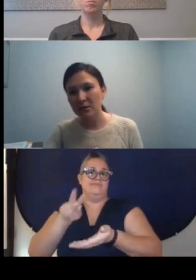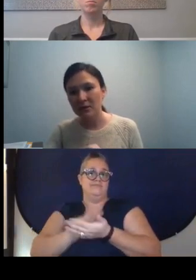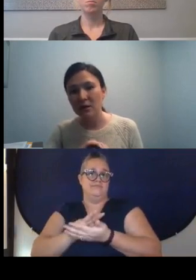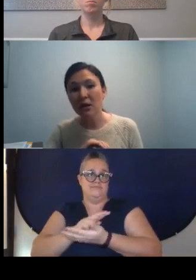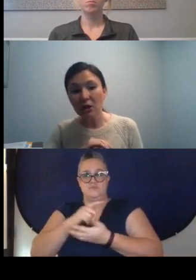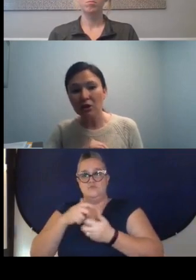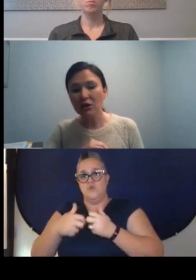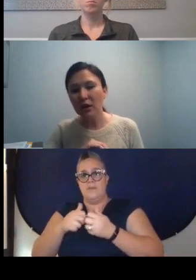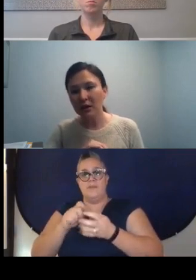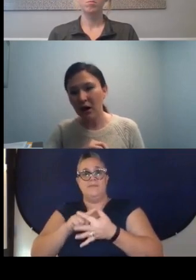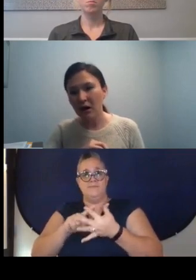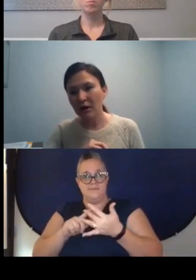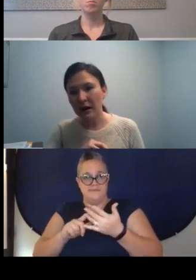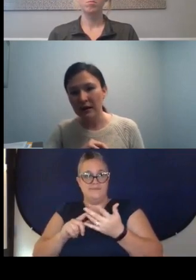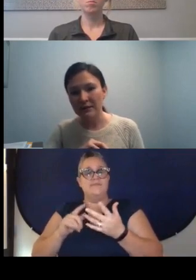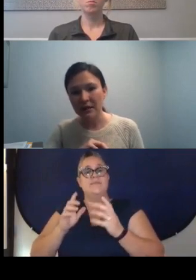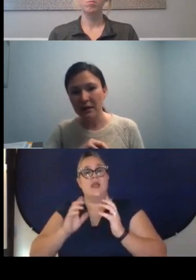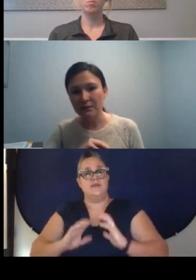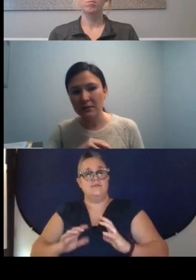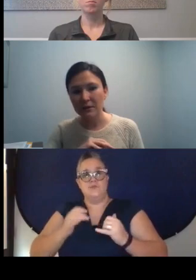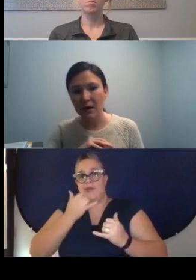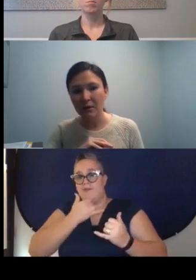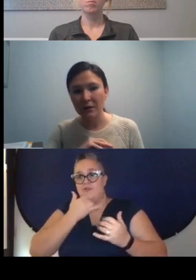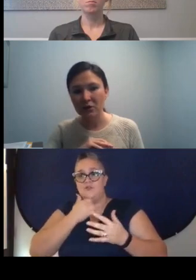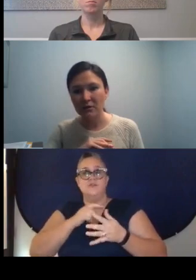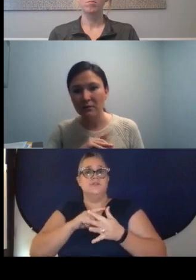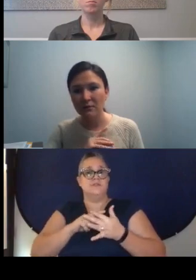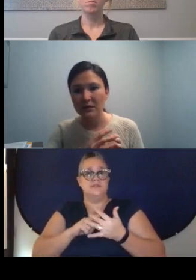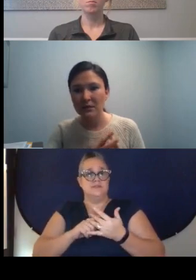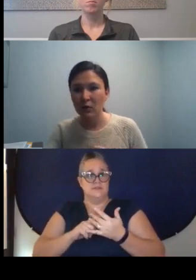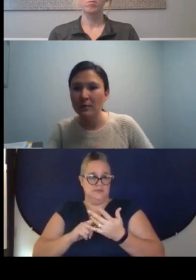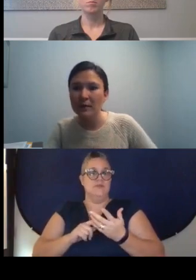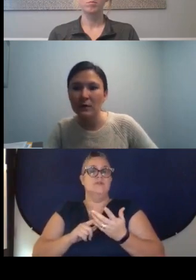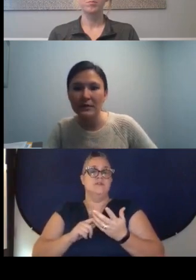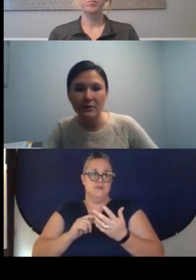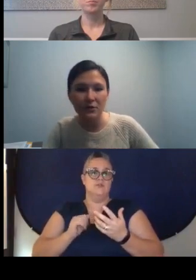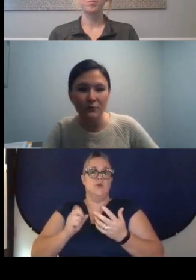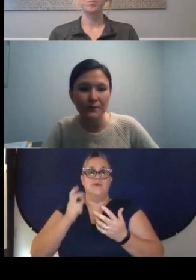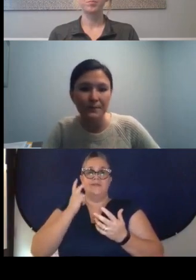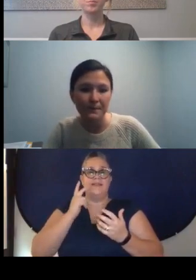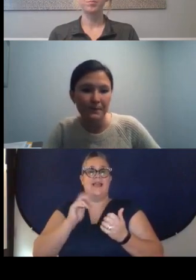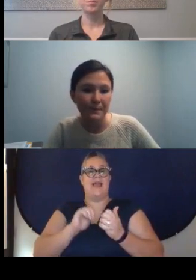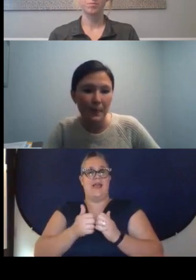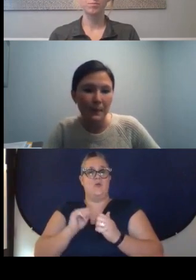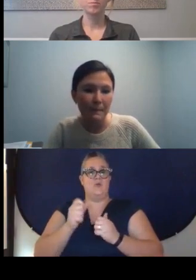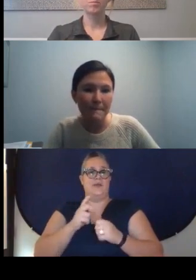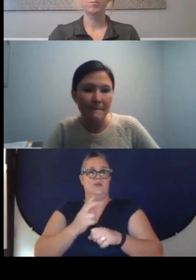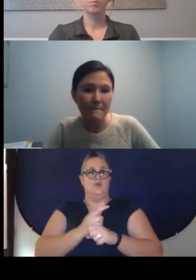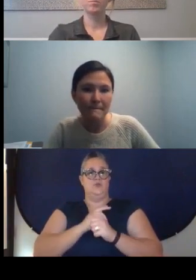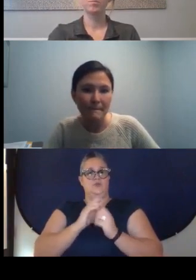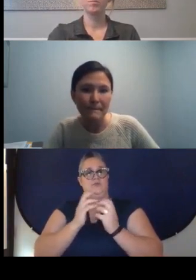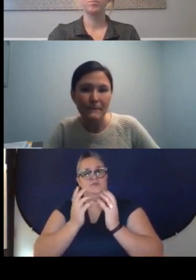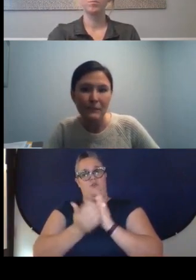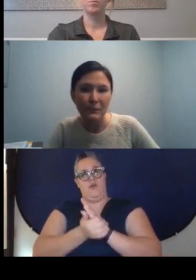our customers are looking long and hard at some of the automation piece of equipment that we sell too.